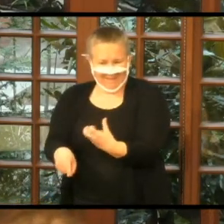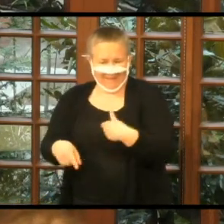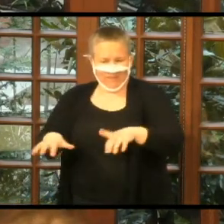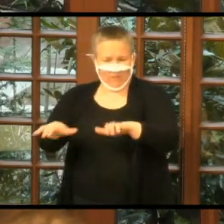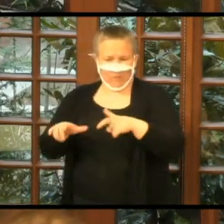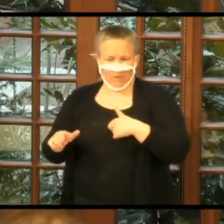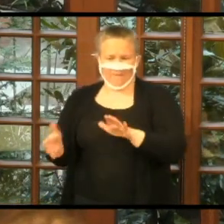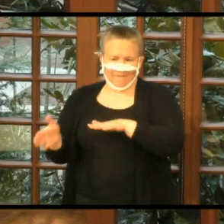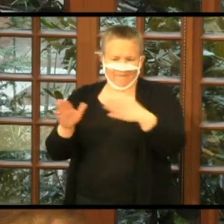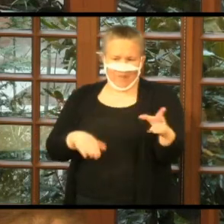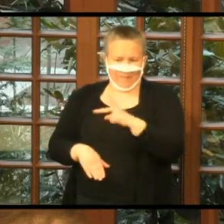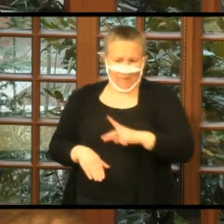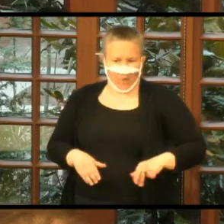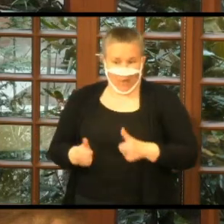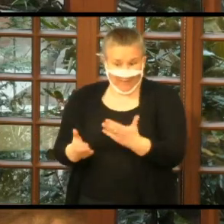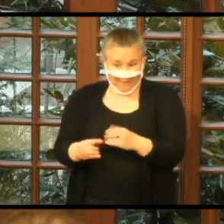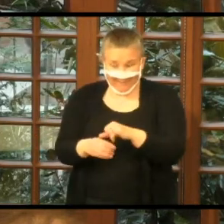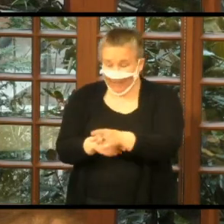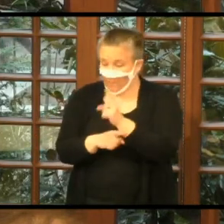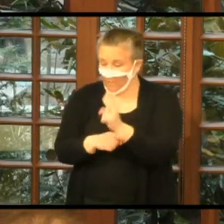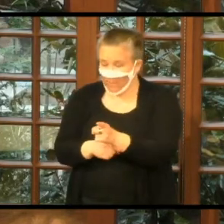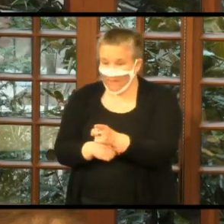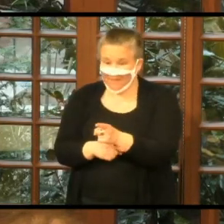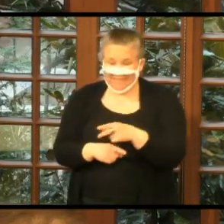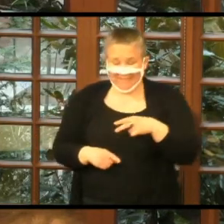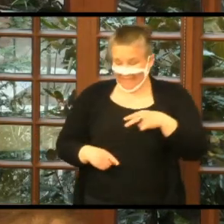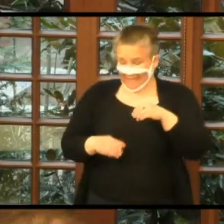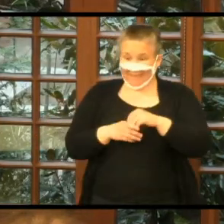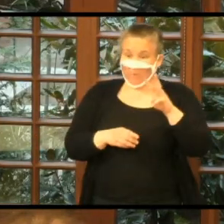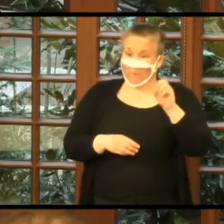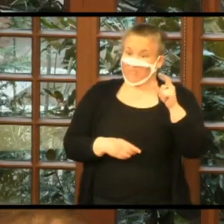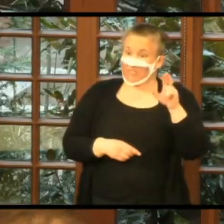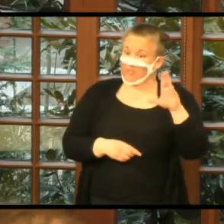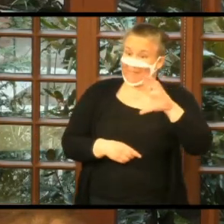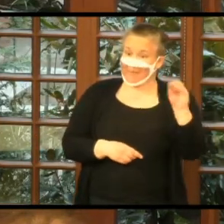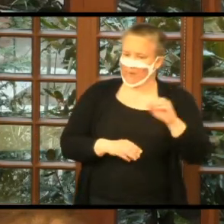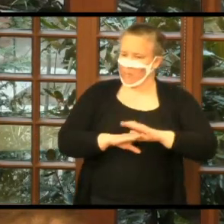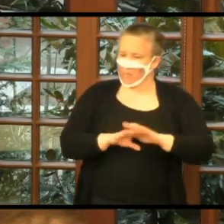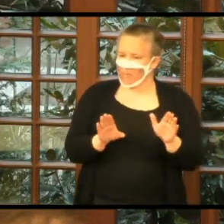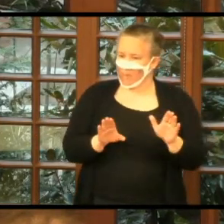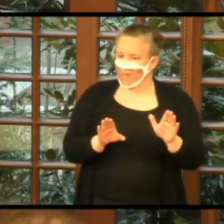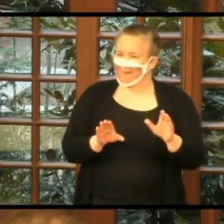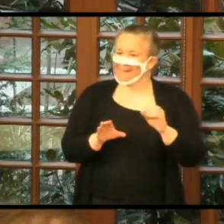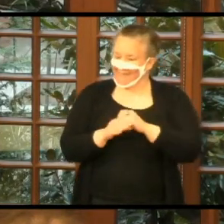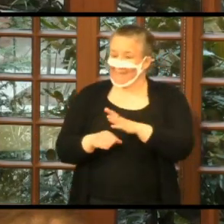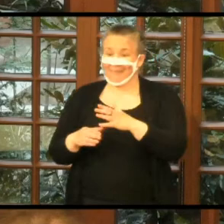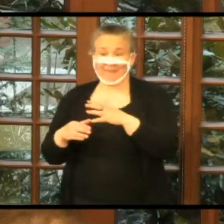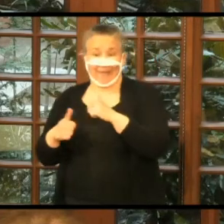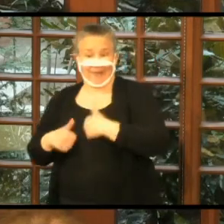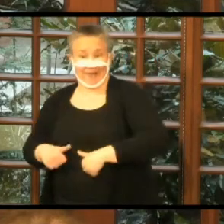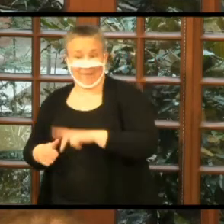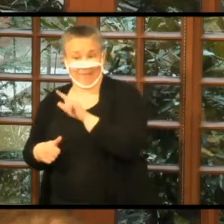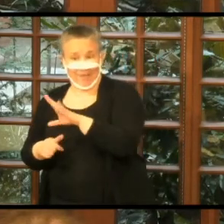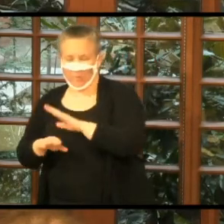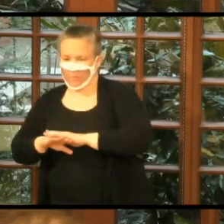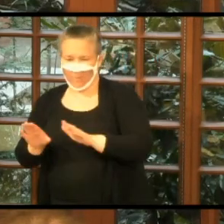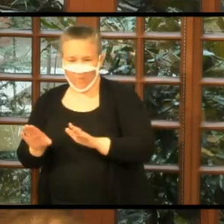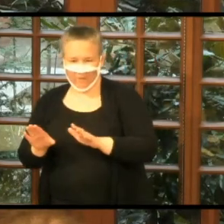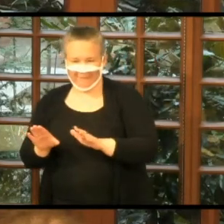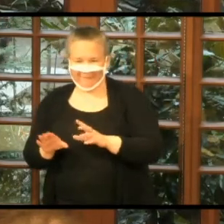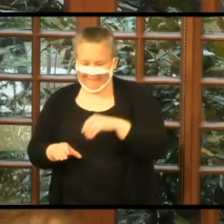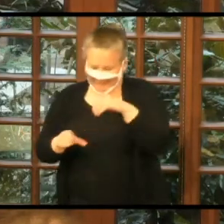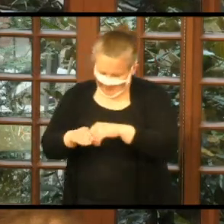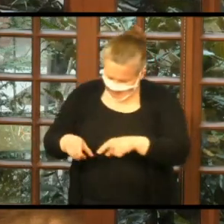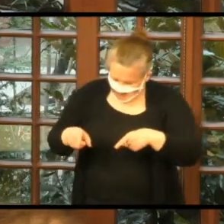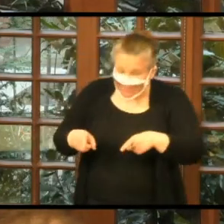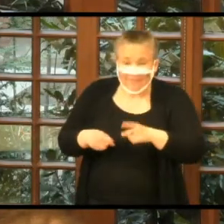fallen monarch, and in this moment, Brovir is not in Westchester County, and he is not in the Vidyasagar Anatomy Lab. He is only inside